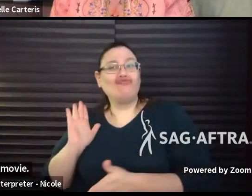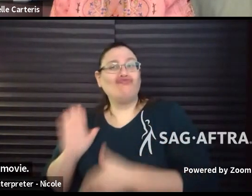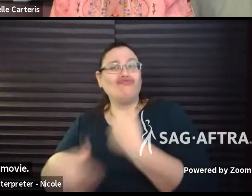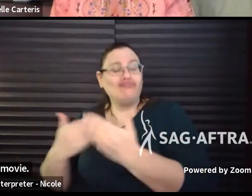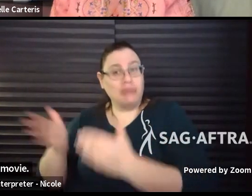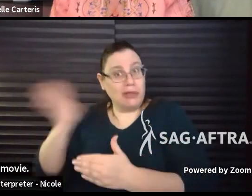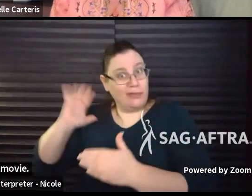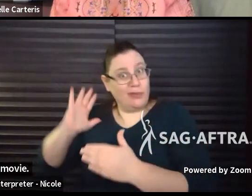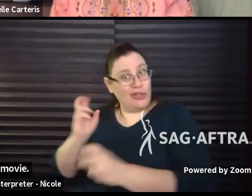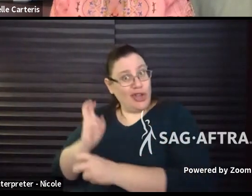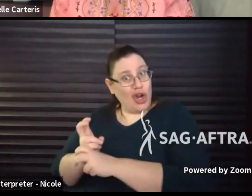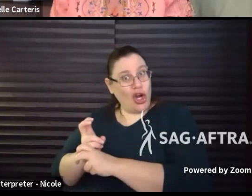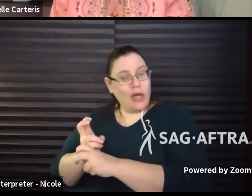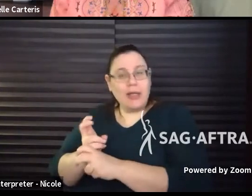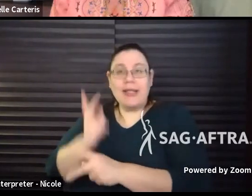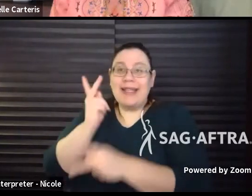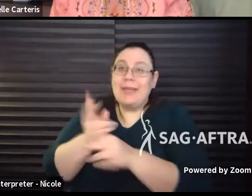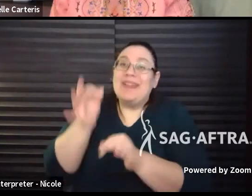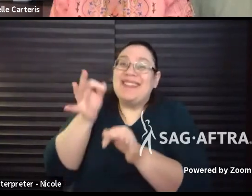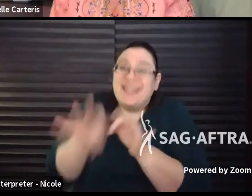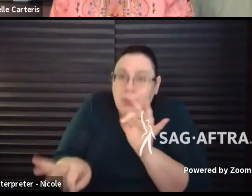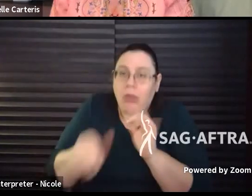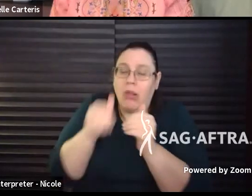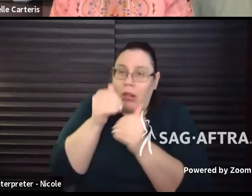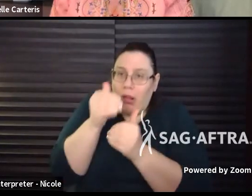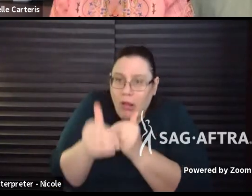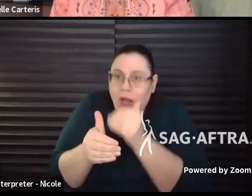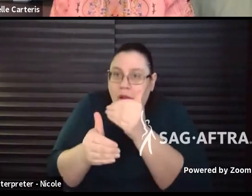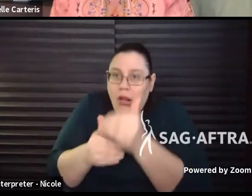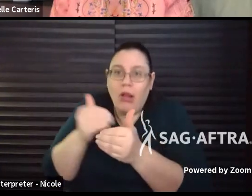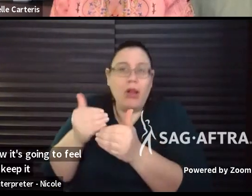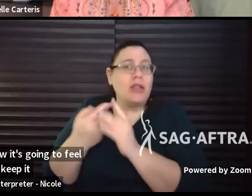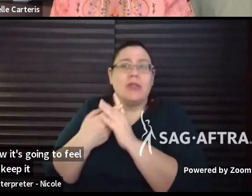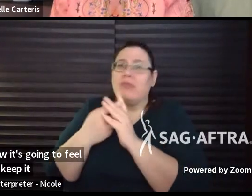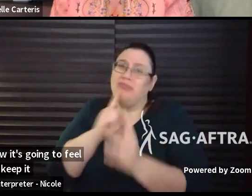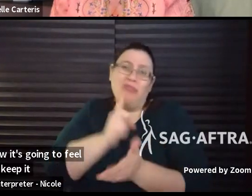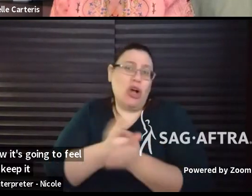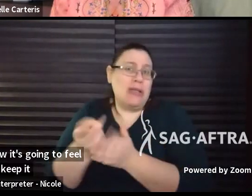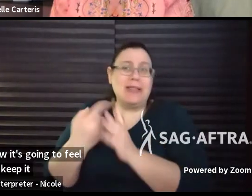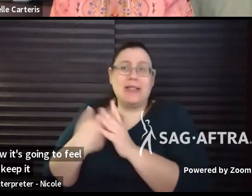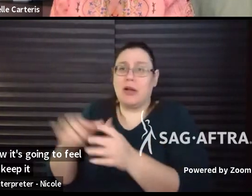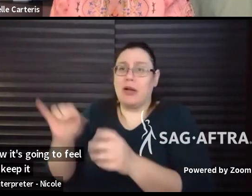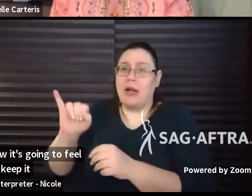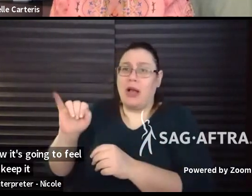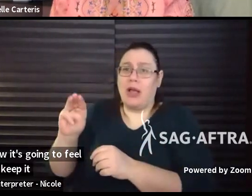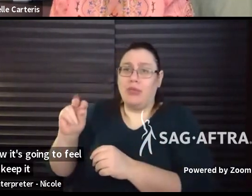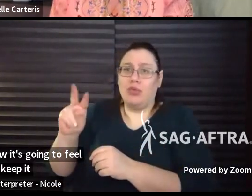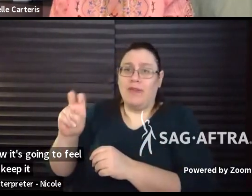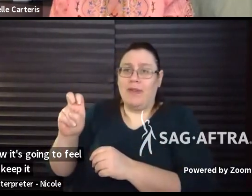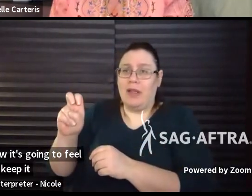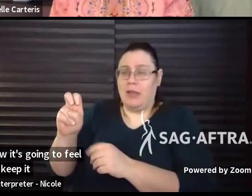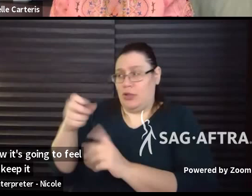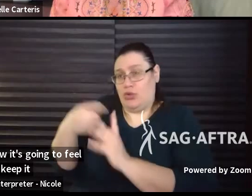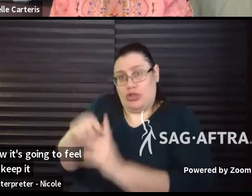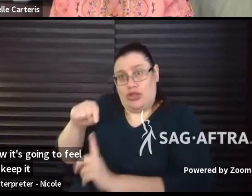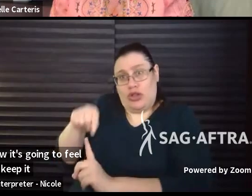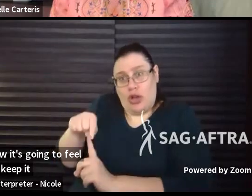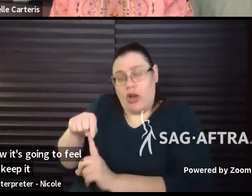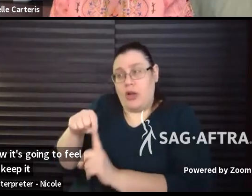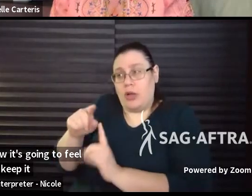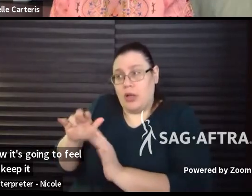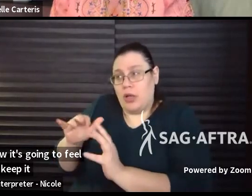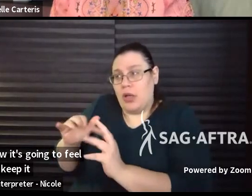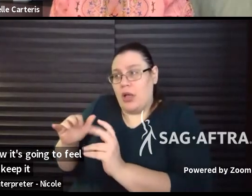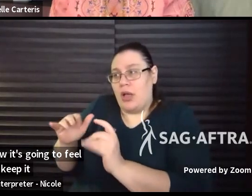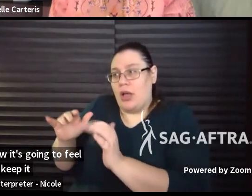it simple and bite-sized. And honestly, start an iMovie if it feels overwhelming for you, because that will help you graduate towards something that's a little